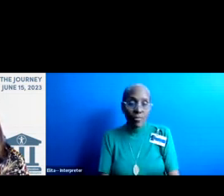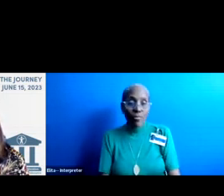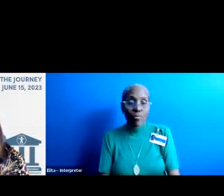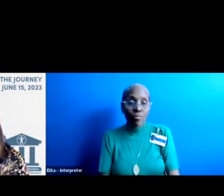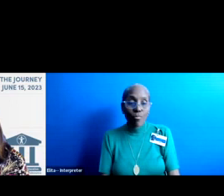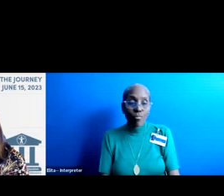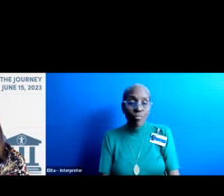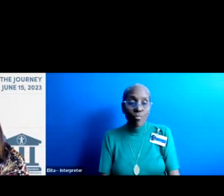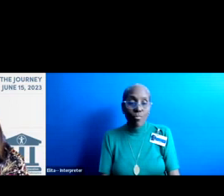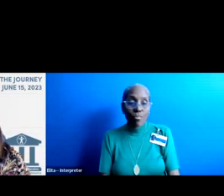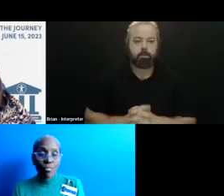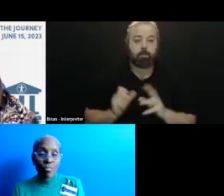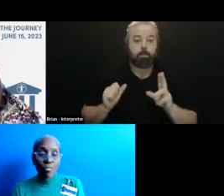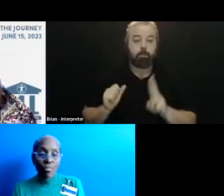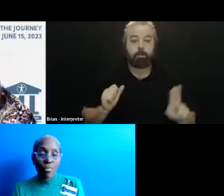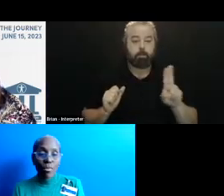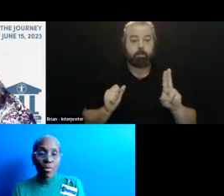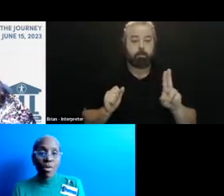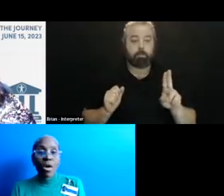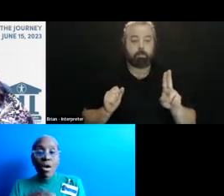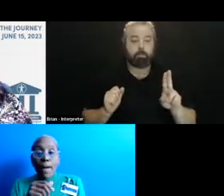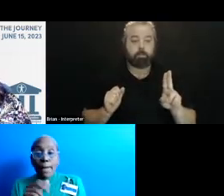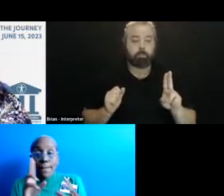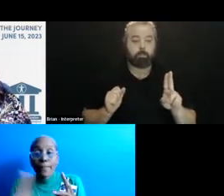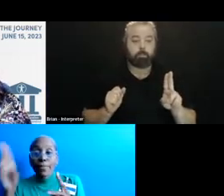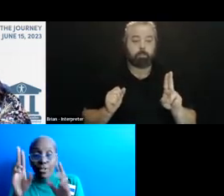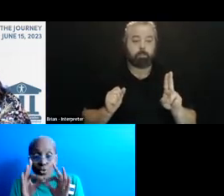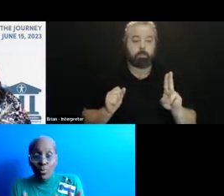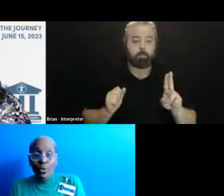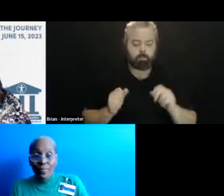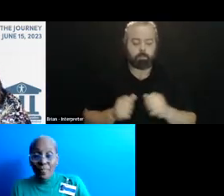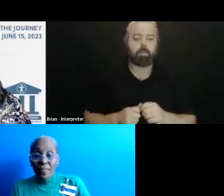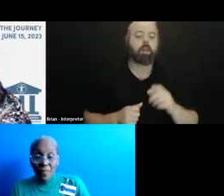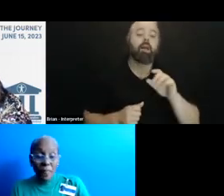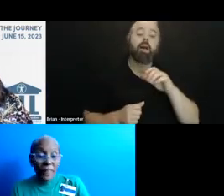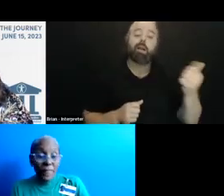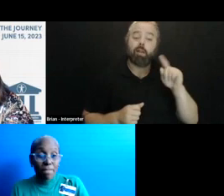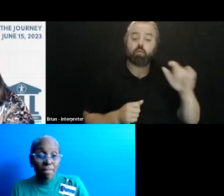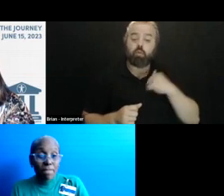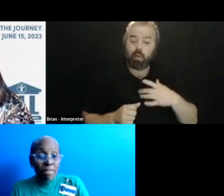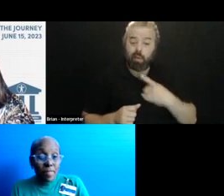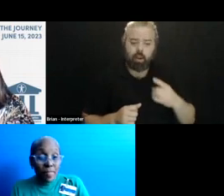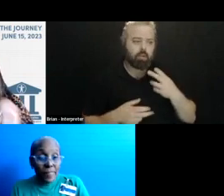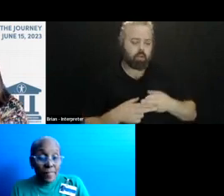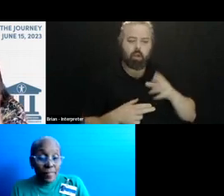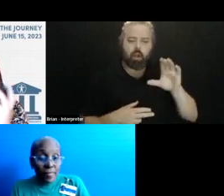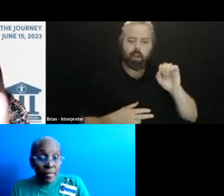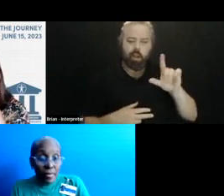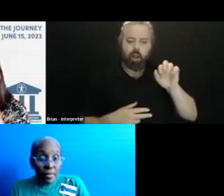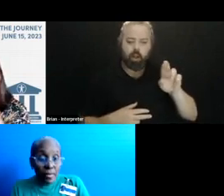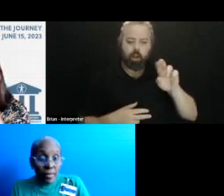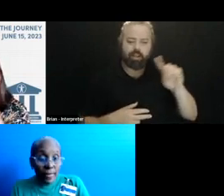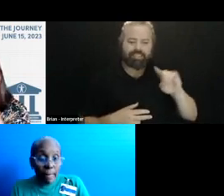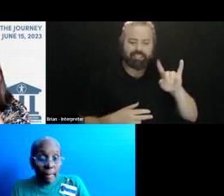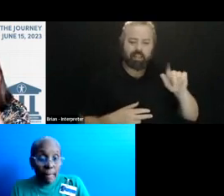And then another tool that I like to use is this Colorzilla. This is yet